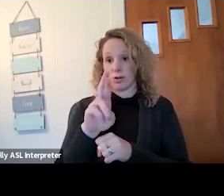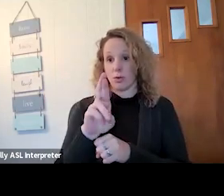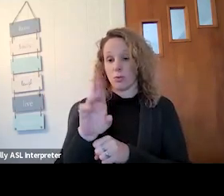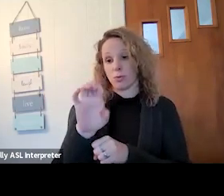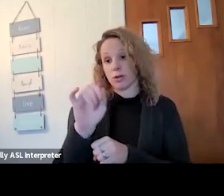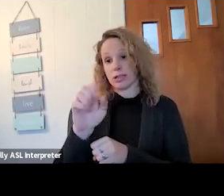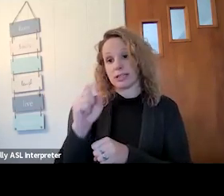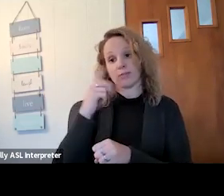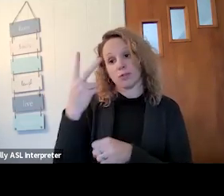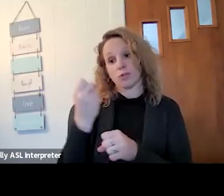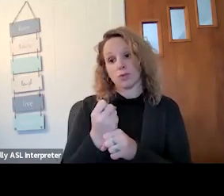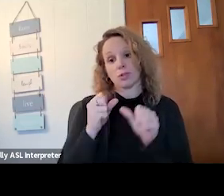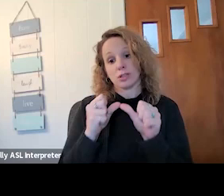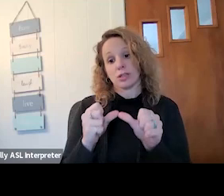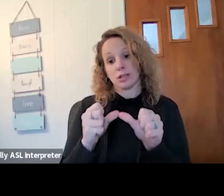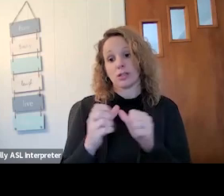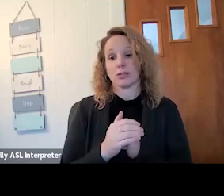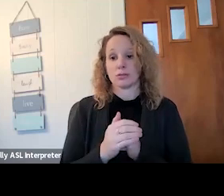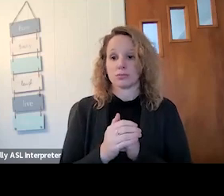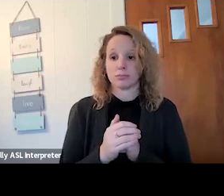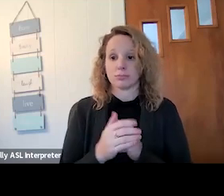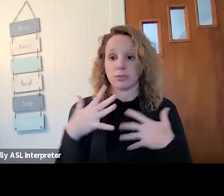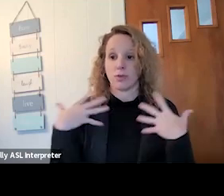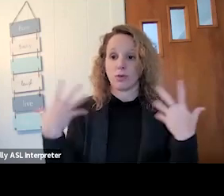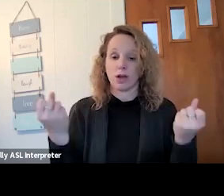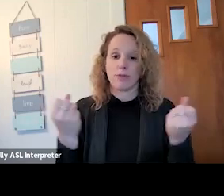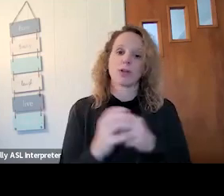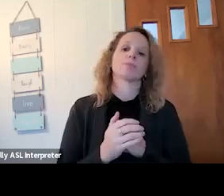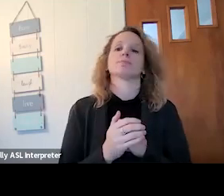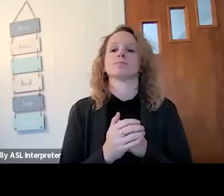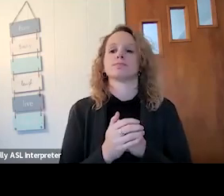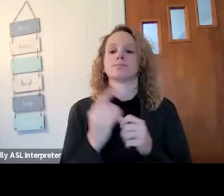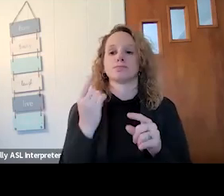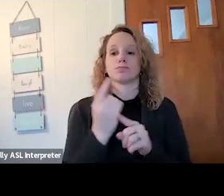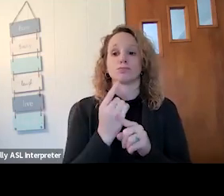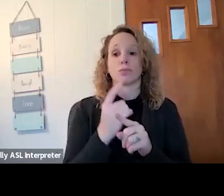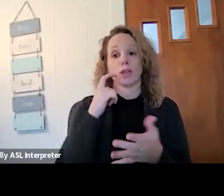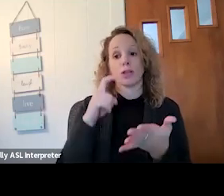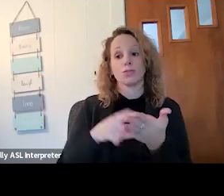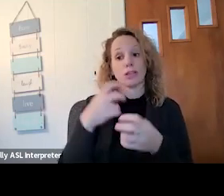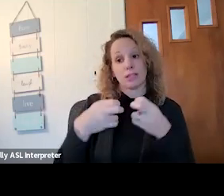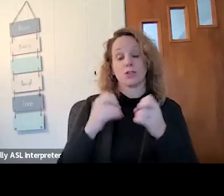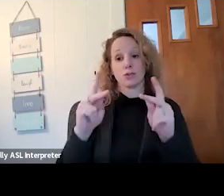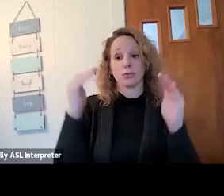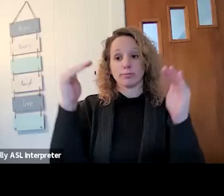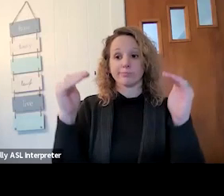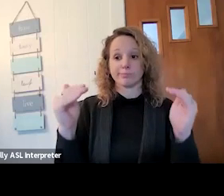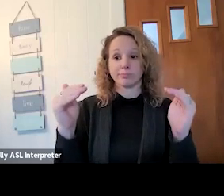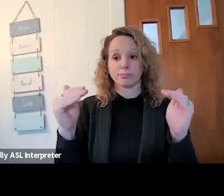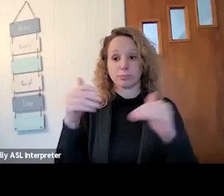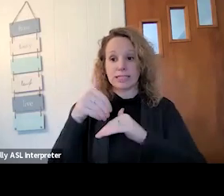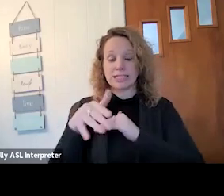2 years and continues on her progress to recovery. So we properly addressed the issues with her. We sent her to the